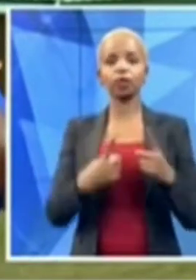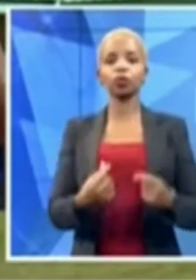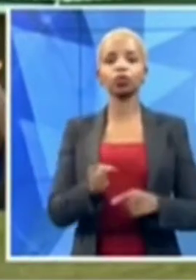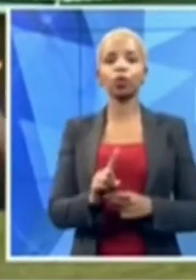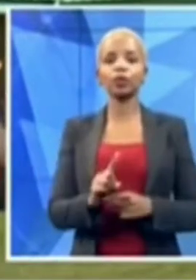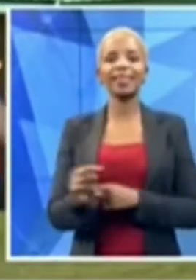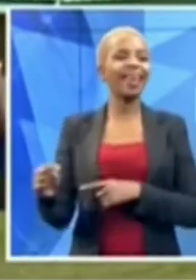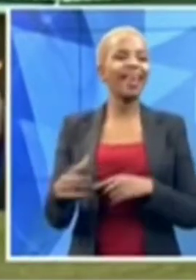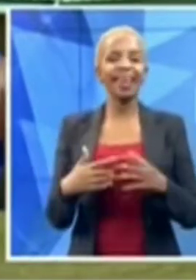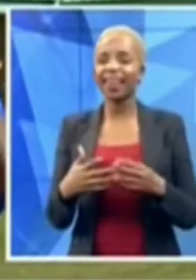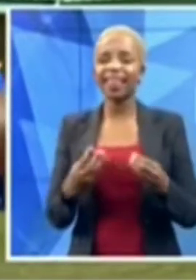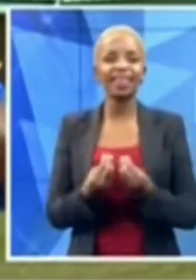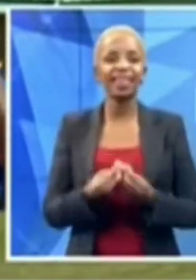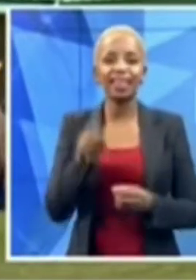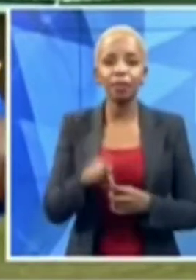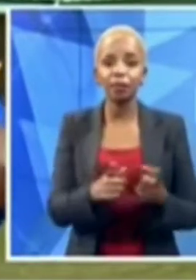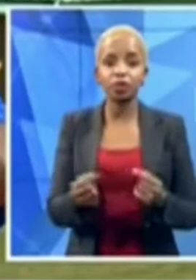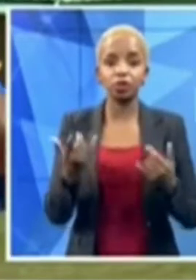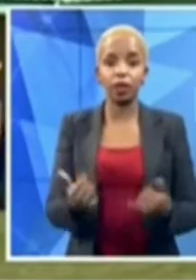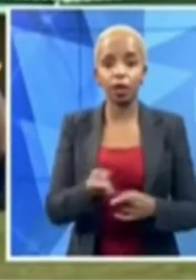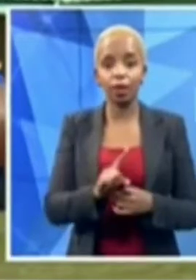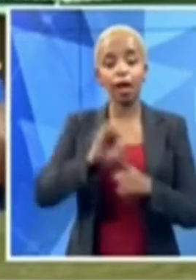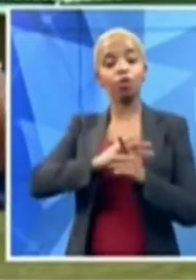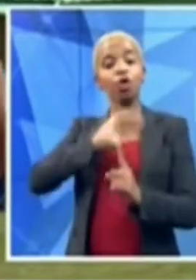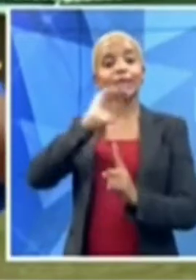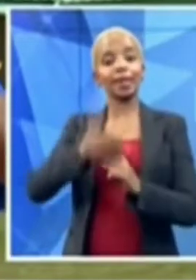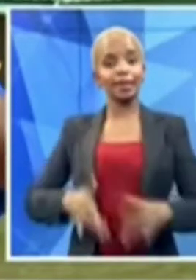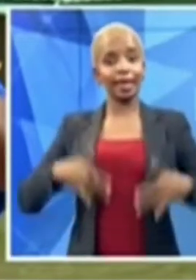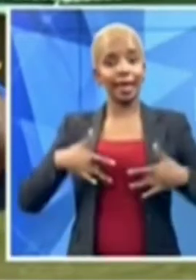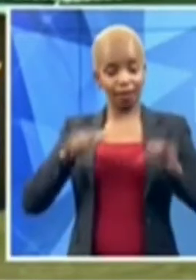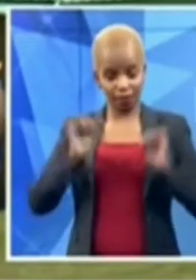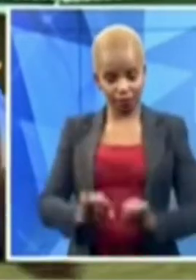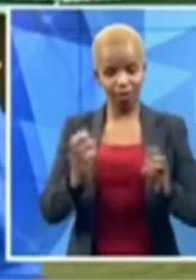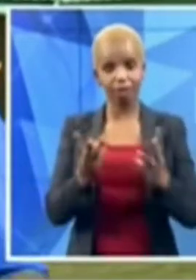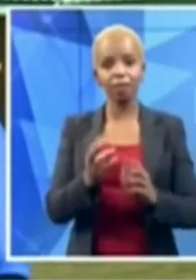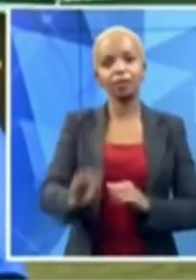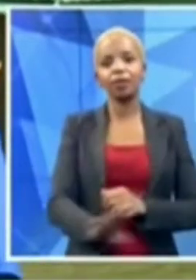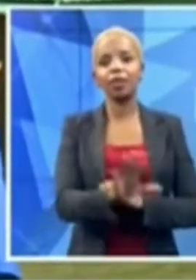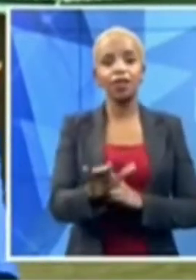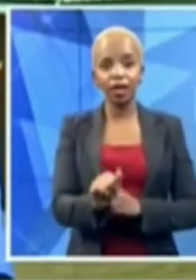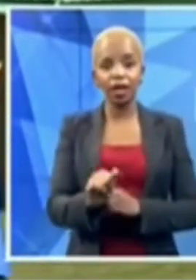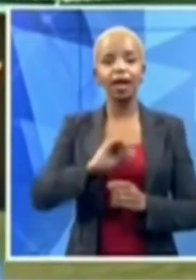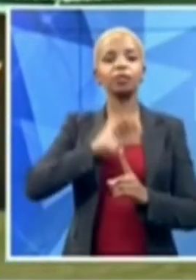is to protect the lives of the people of this country and to protect the humanity at Broadway.